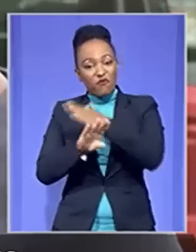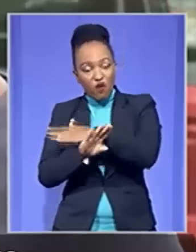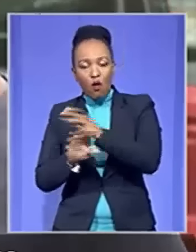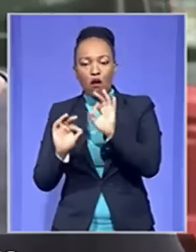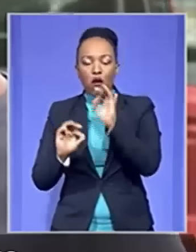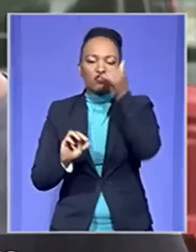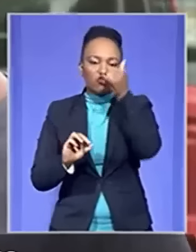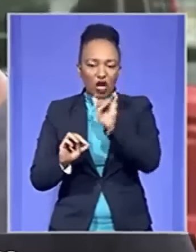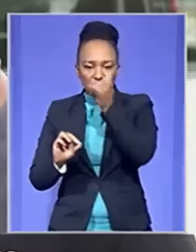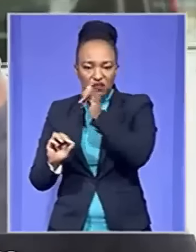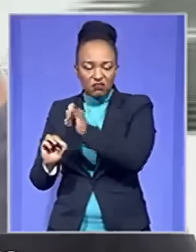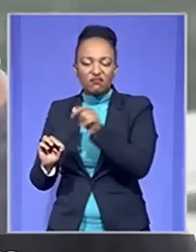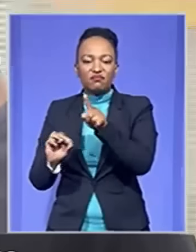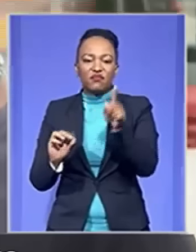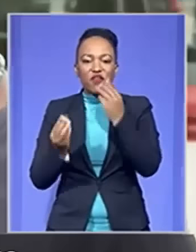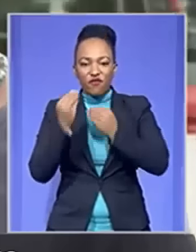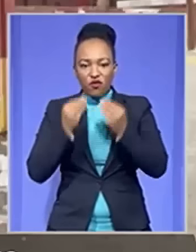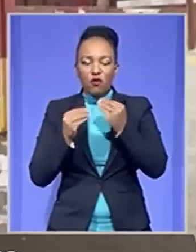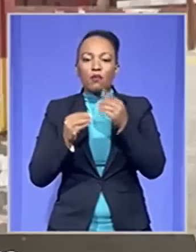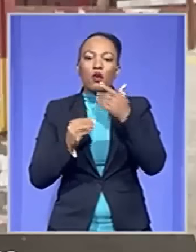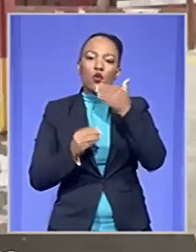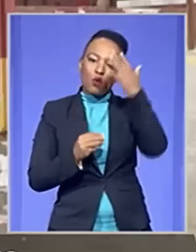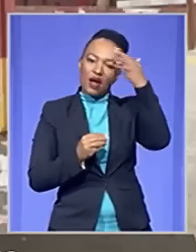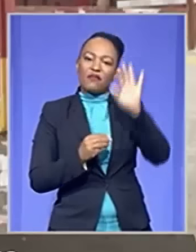by the government.